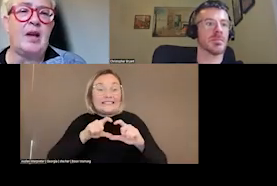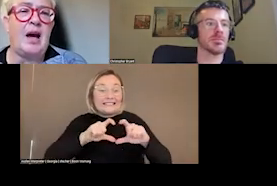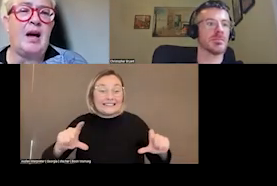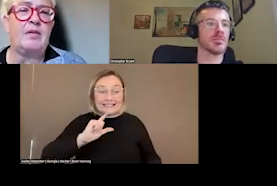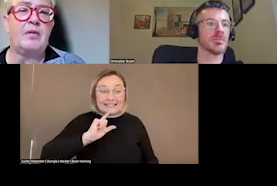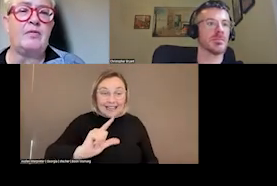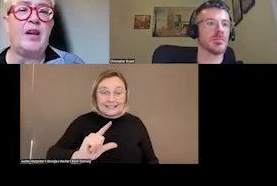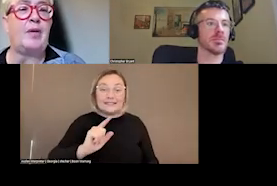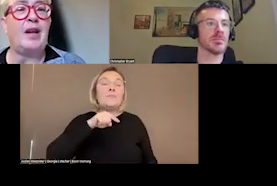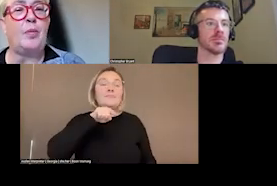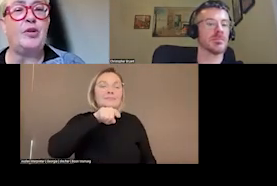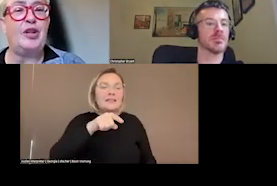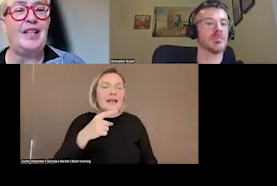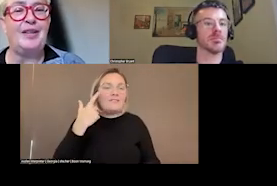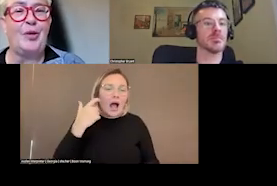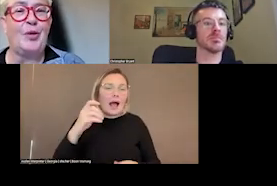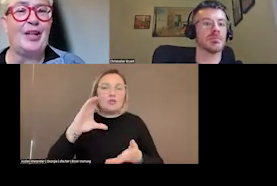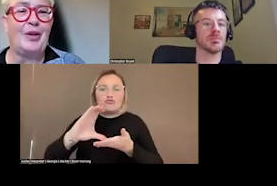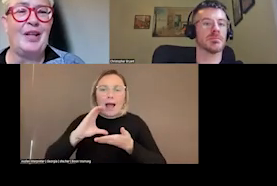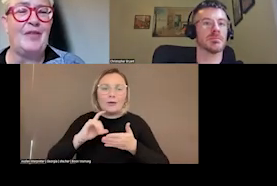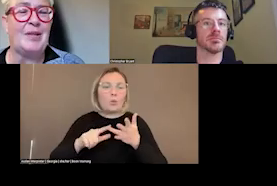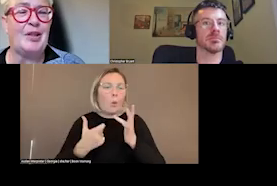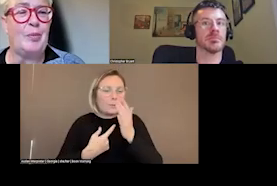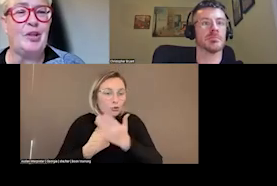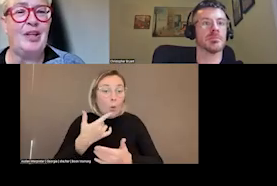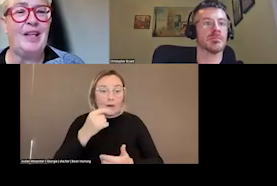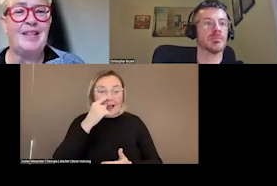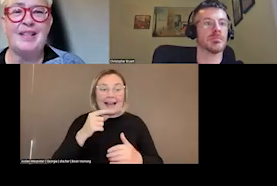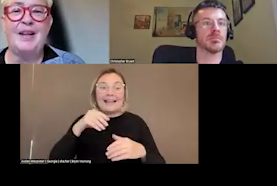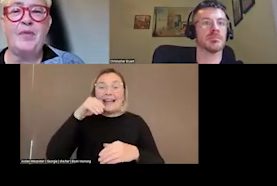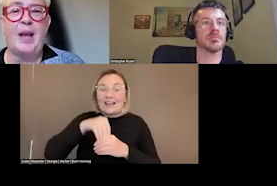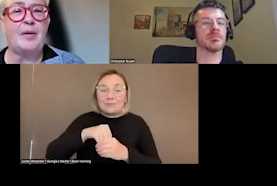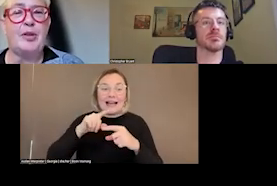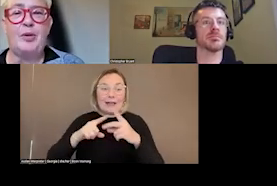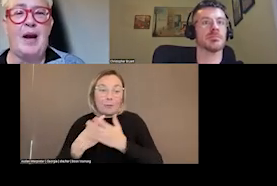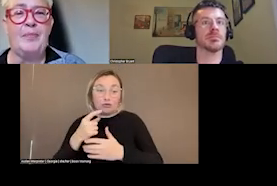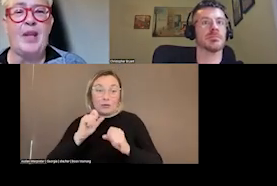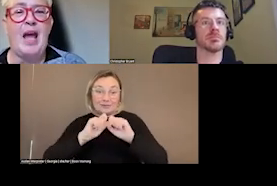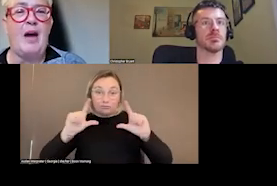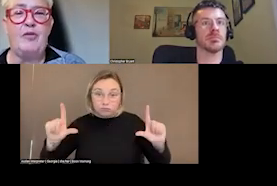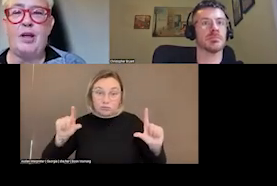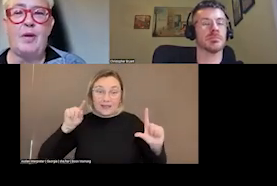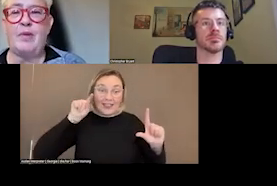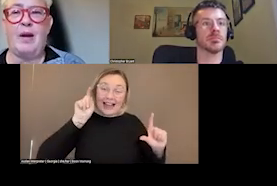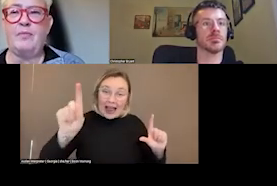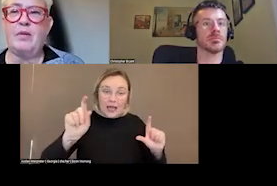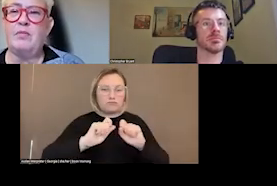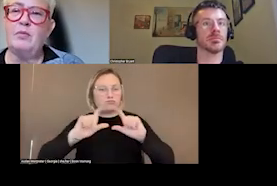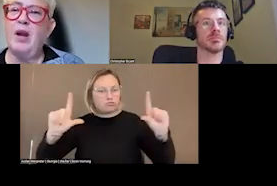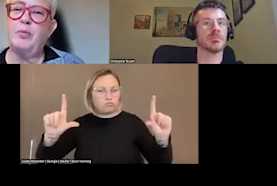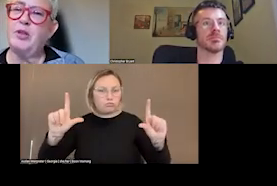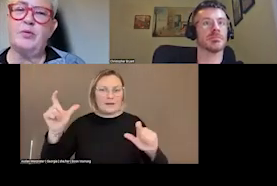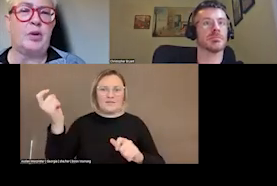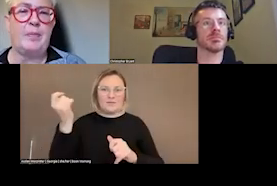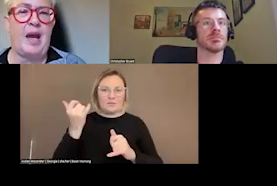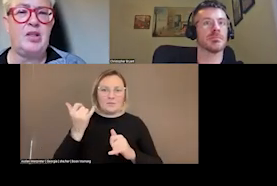it's find a grant or opportunity, or click on investments and opportunities. It comes up to a very